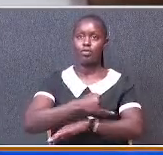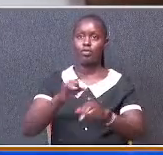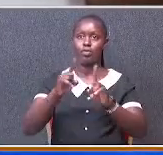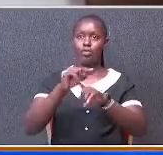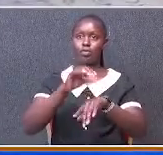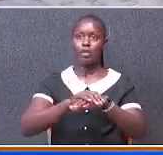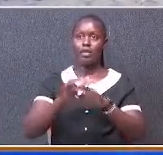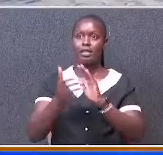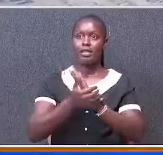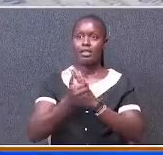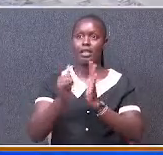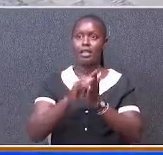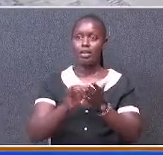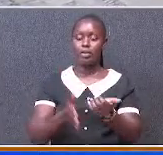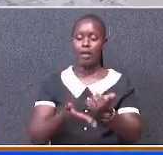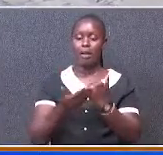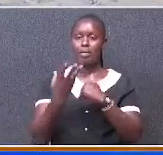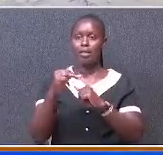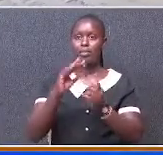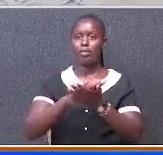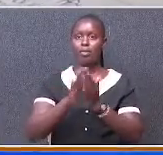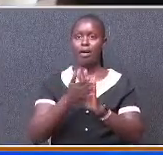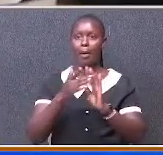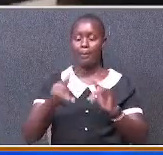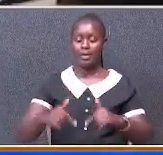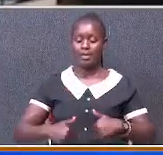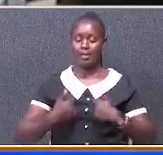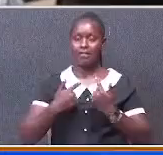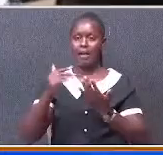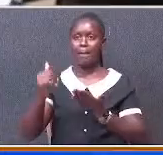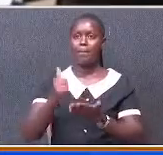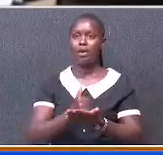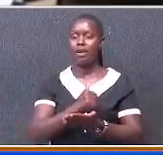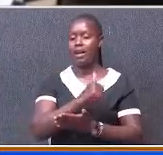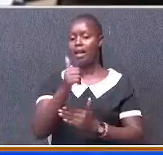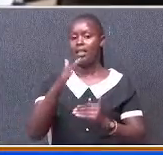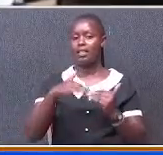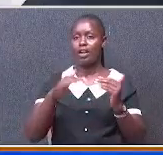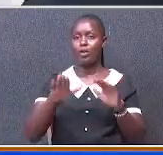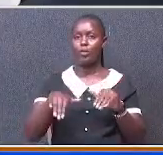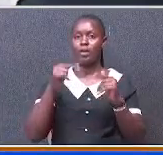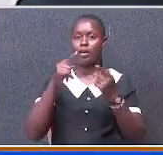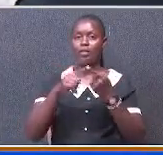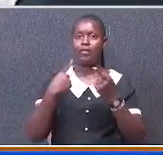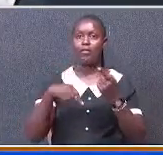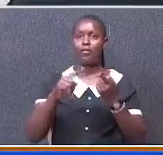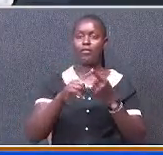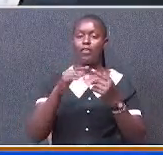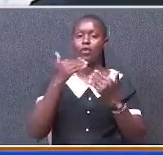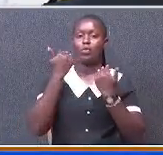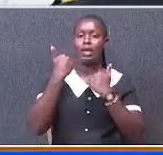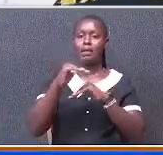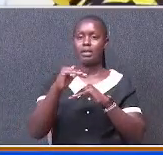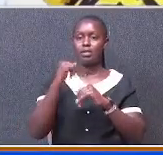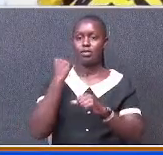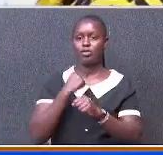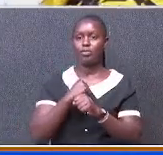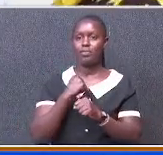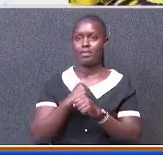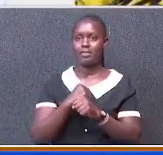skills that will enable them to become self-employed rather than waiting for limited white-collar jobs.